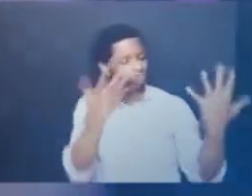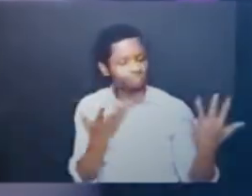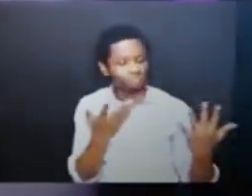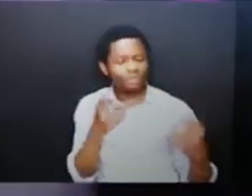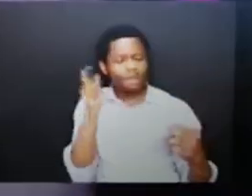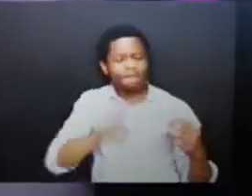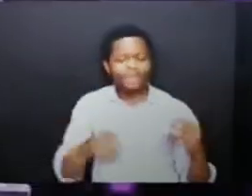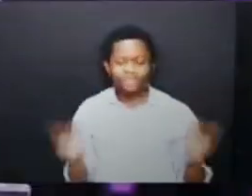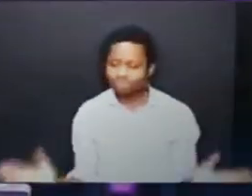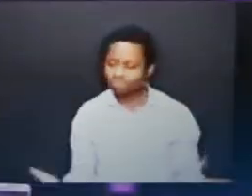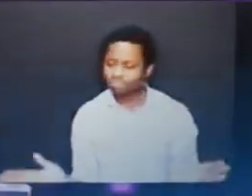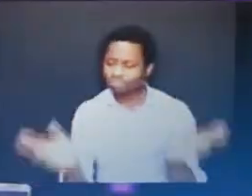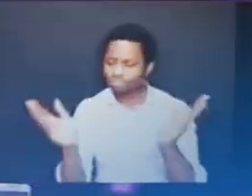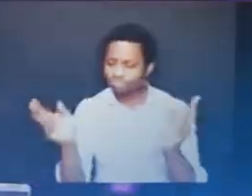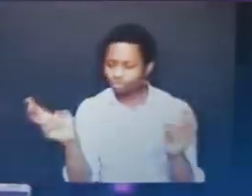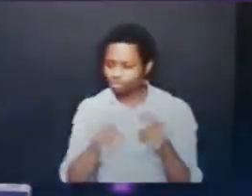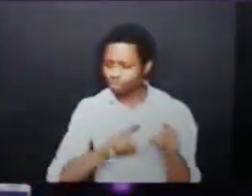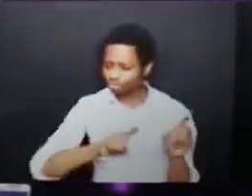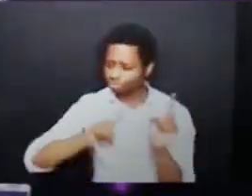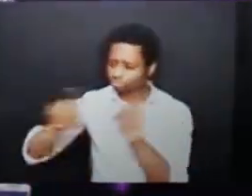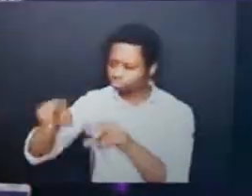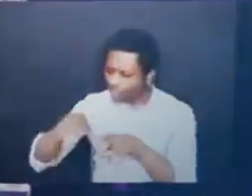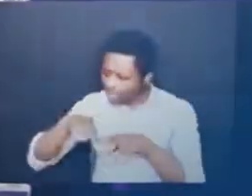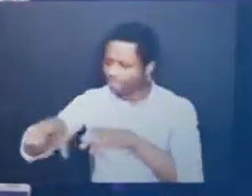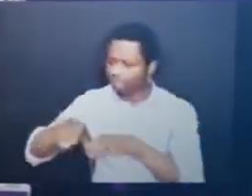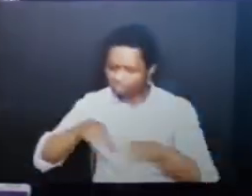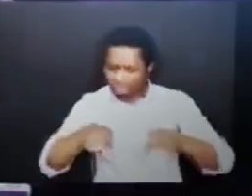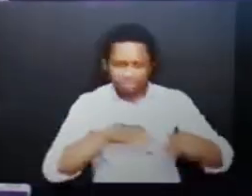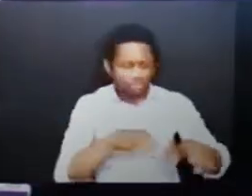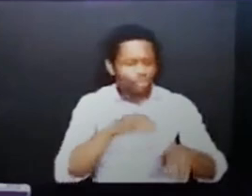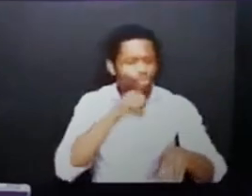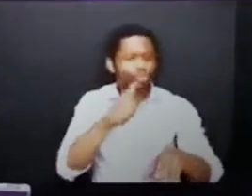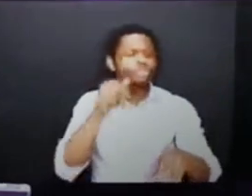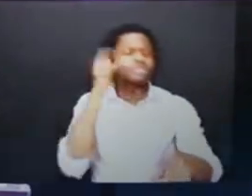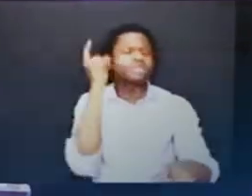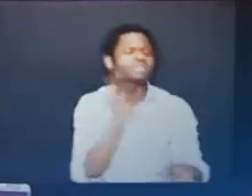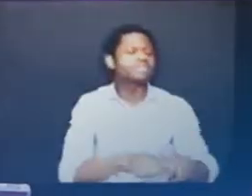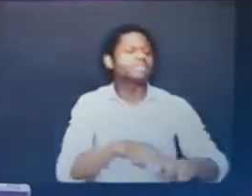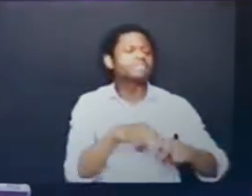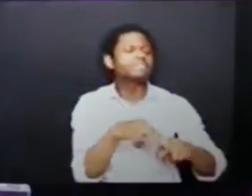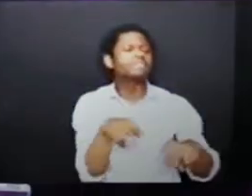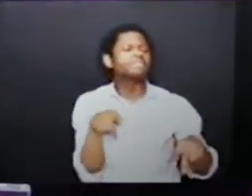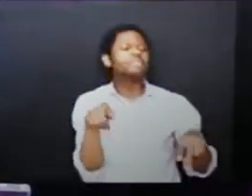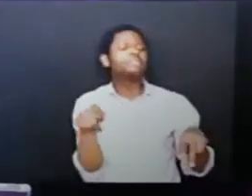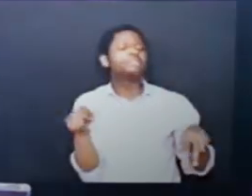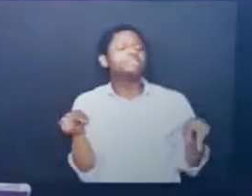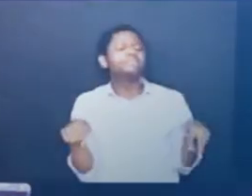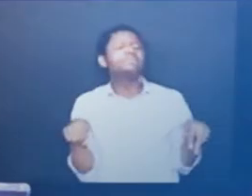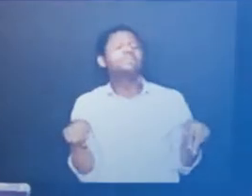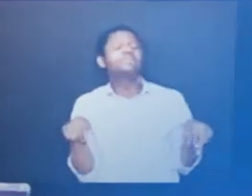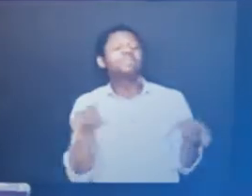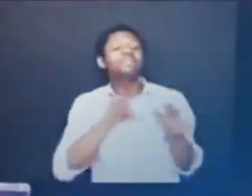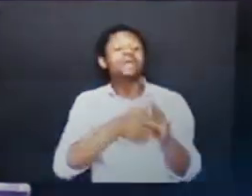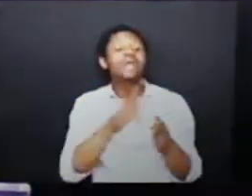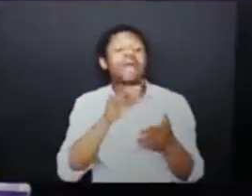should inspire us into actions that will take us into the great future that God has for us.